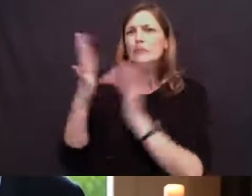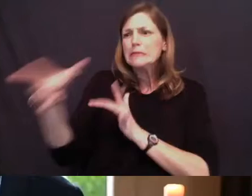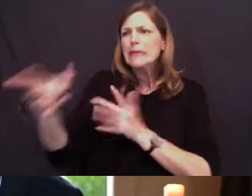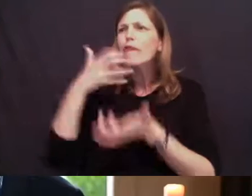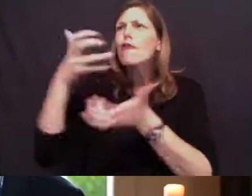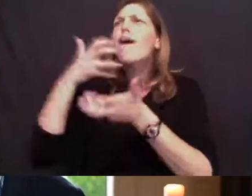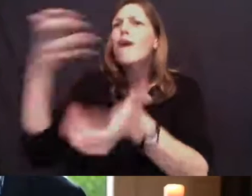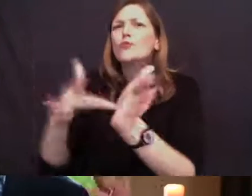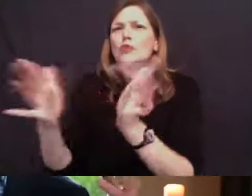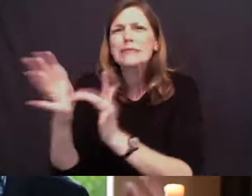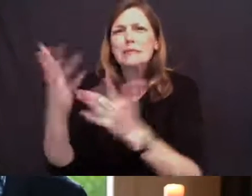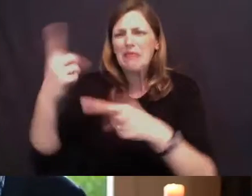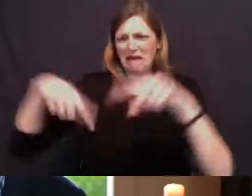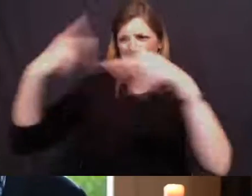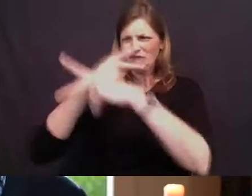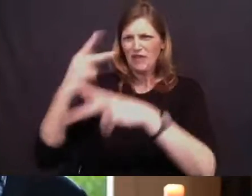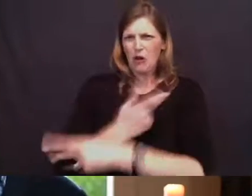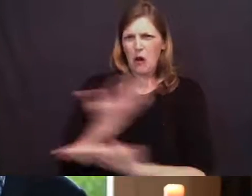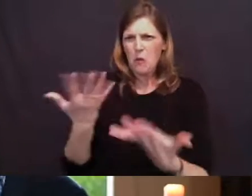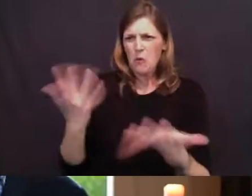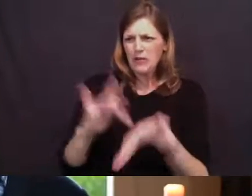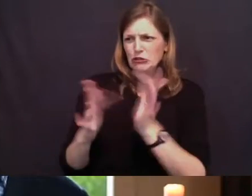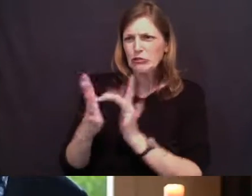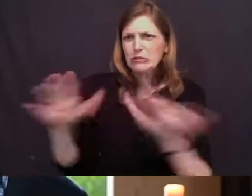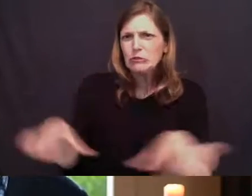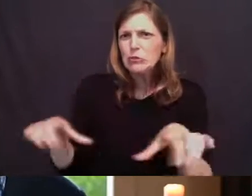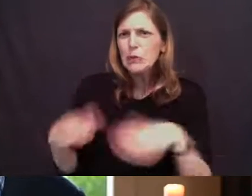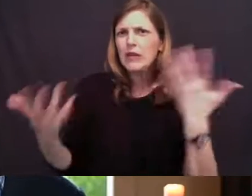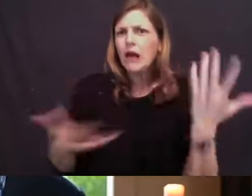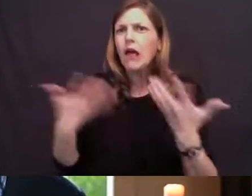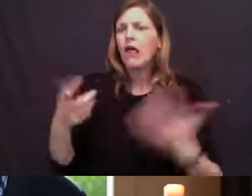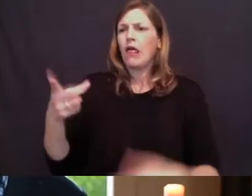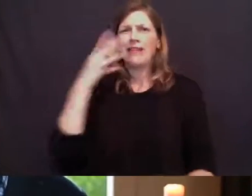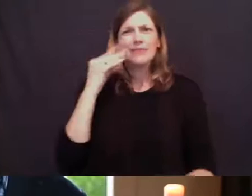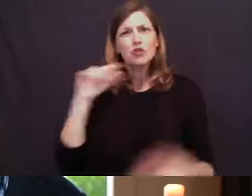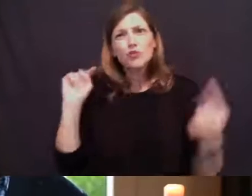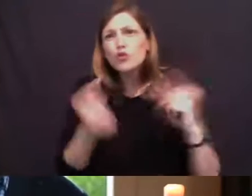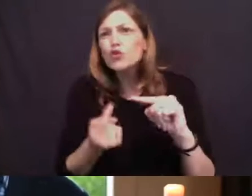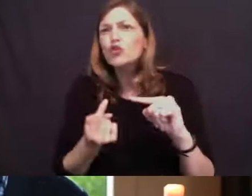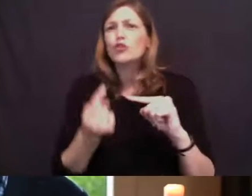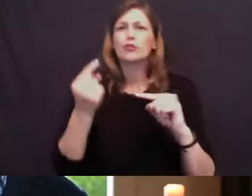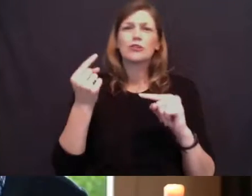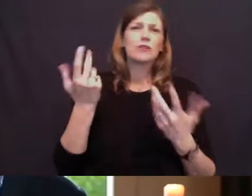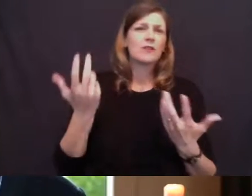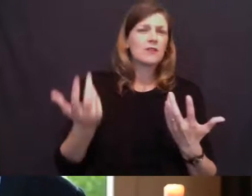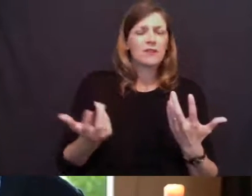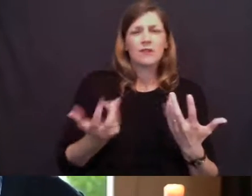they can't piece it together as to what He's doing. They experienced hurt in this story. They experienced pain in this